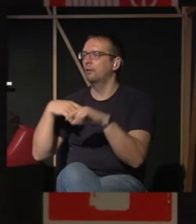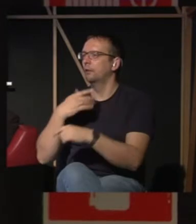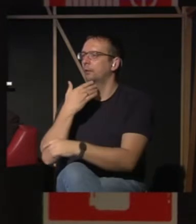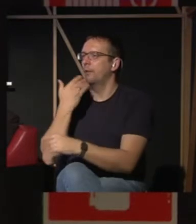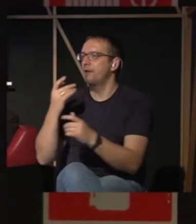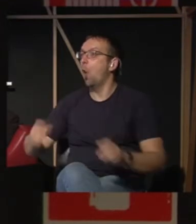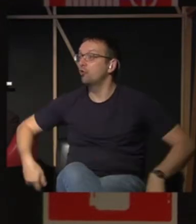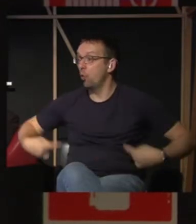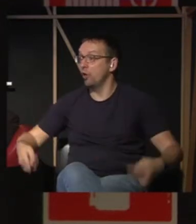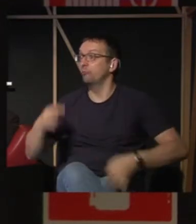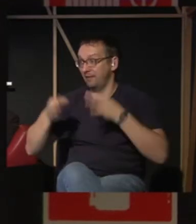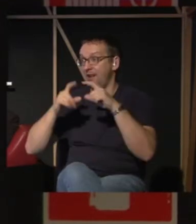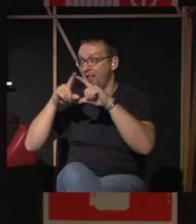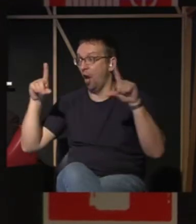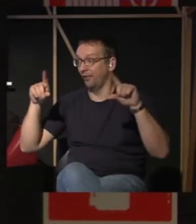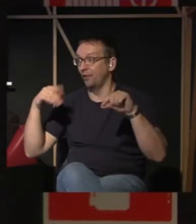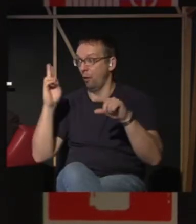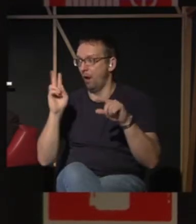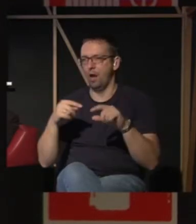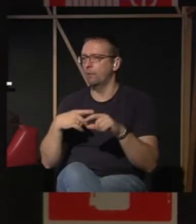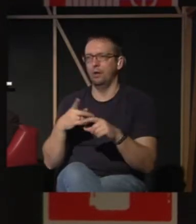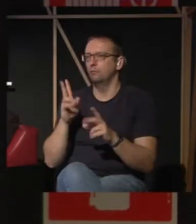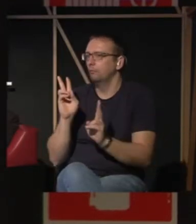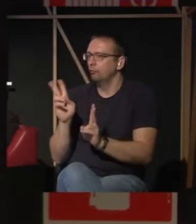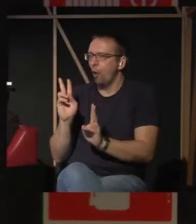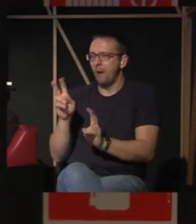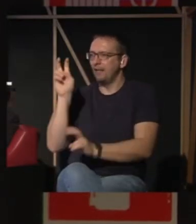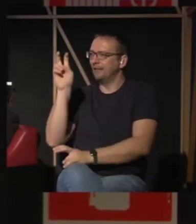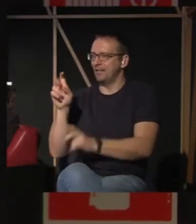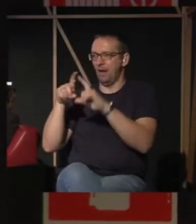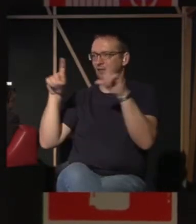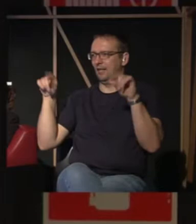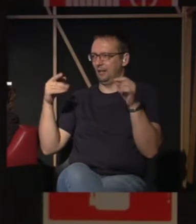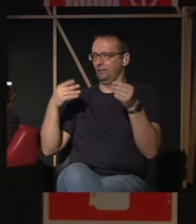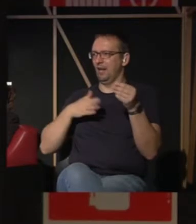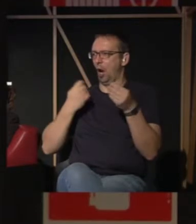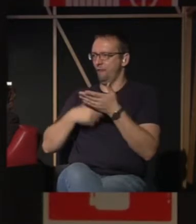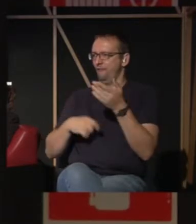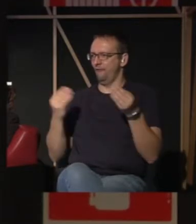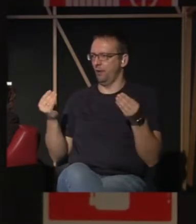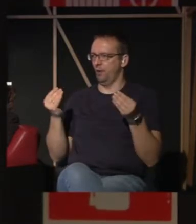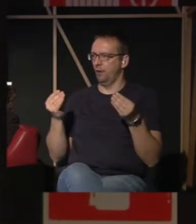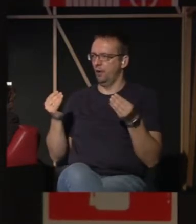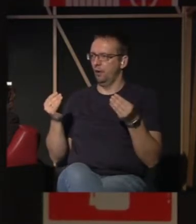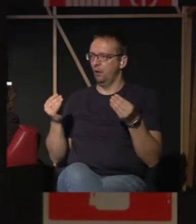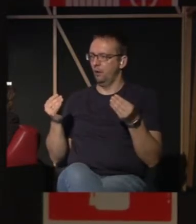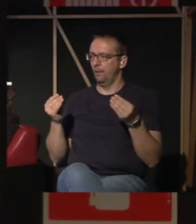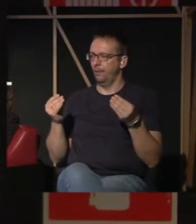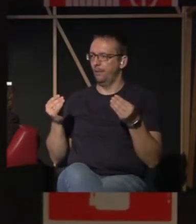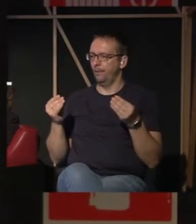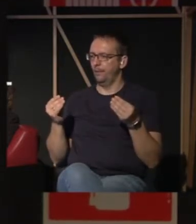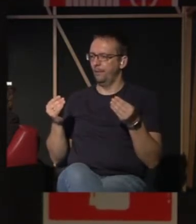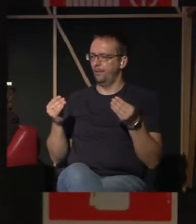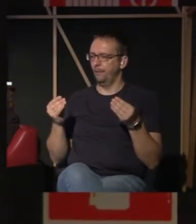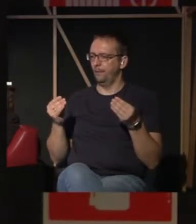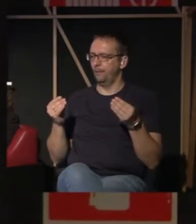non-SAT ticket, and what we had to do, given the experience that we had from the FIFA Confederations Cup a year before, we